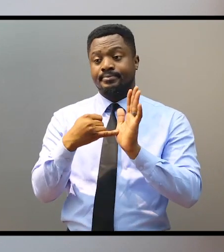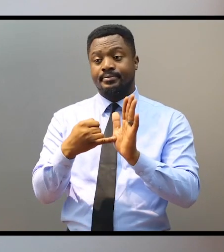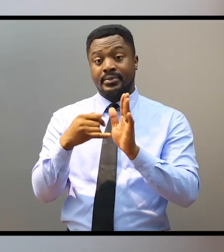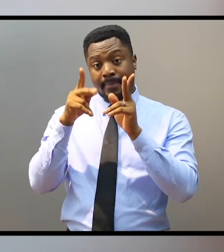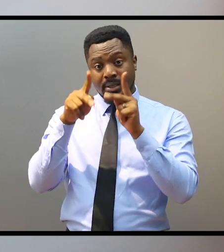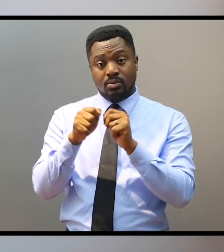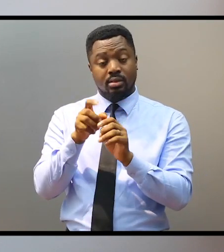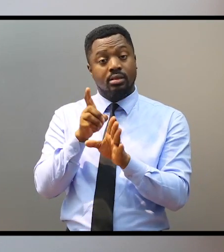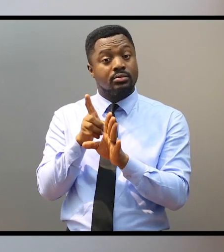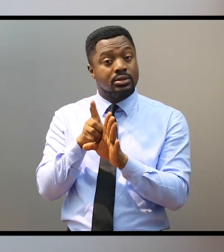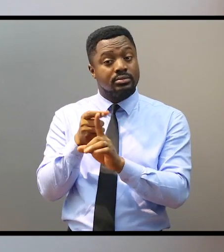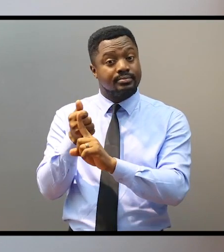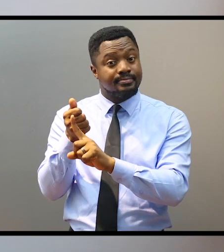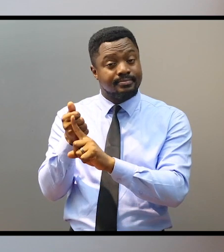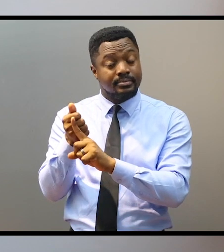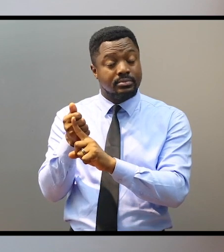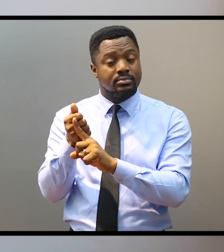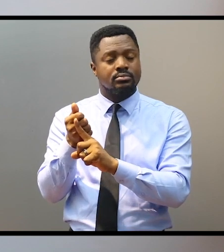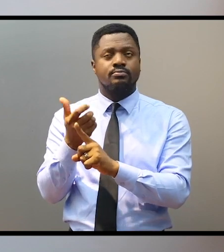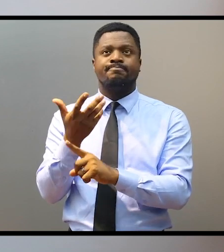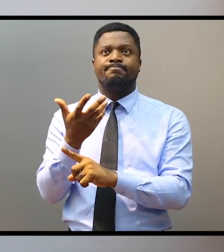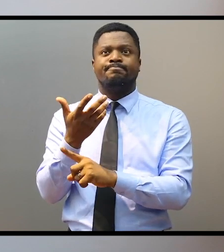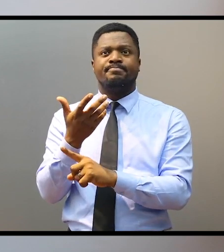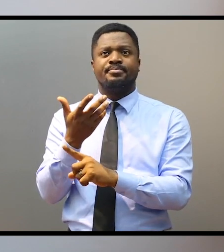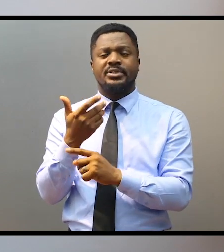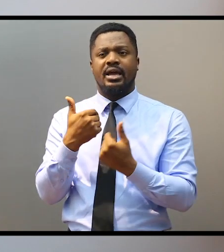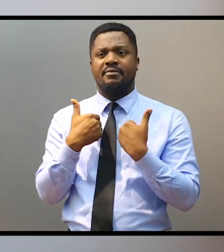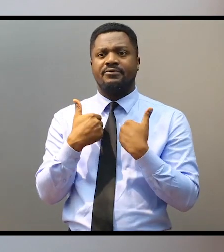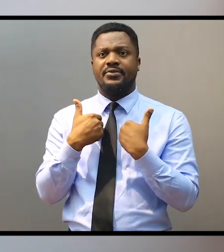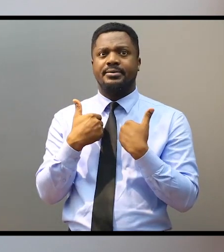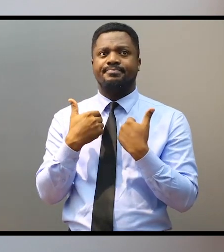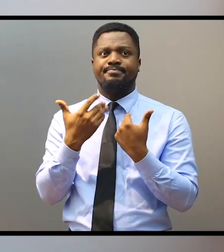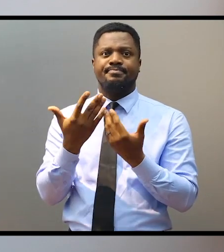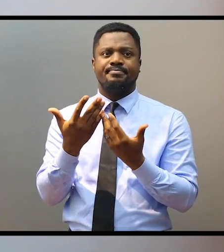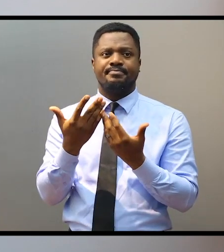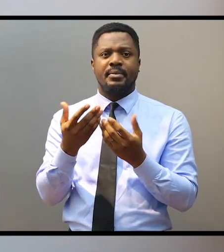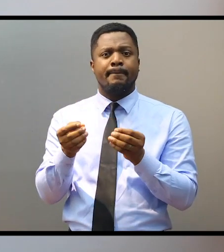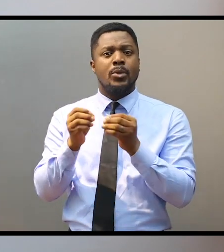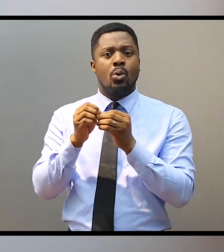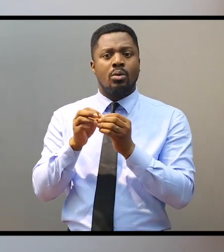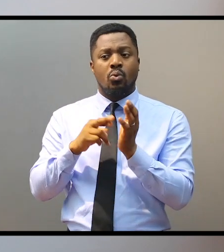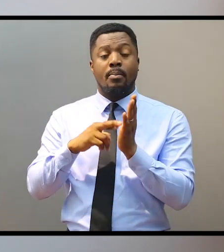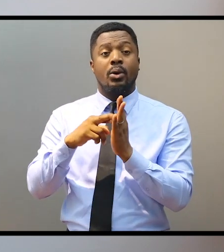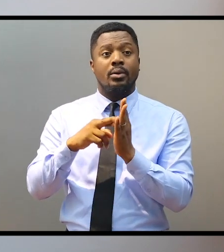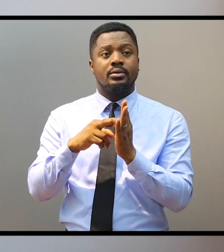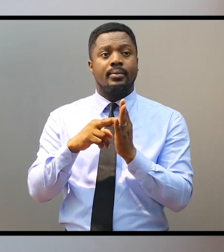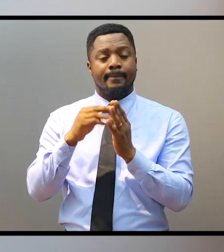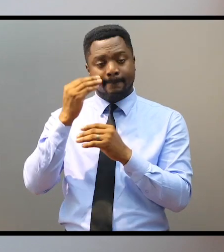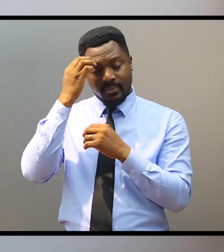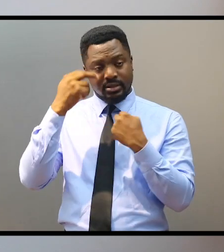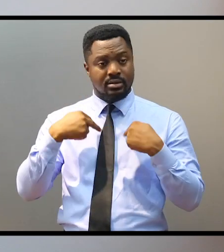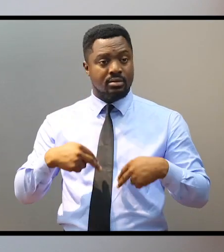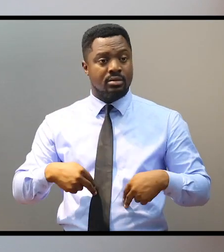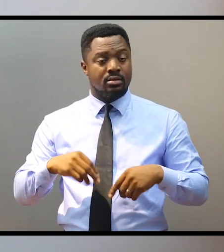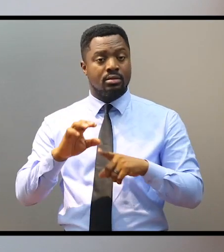have indicated that persons with disability tend to are more likely to report